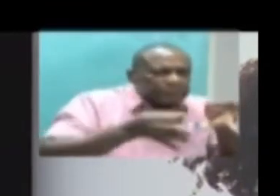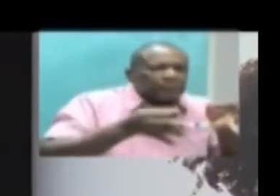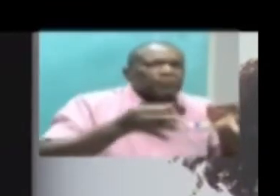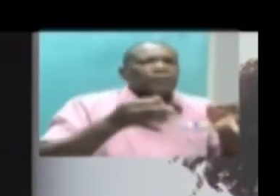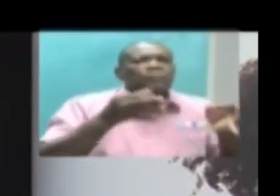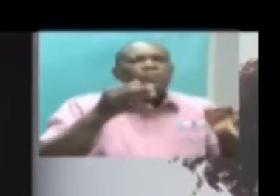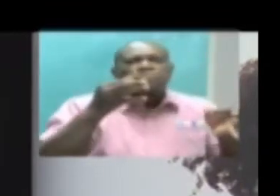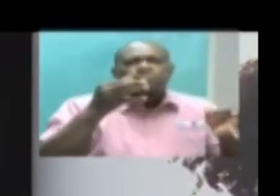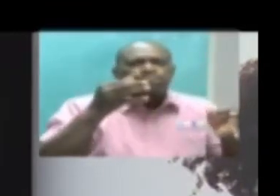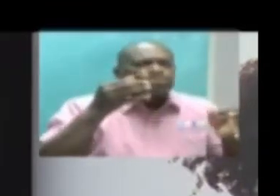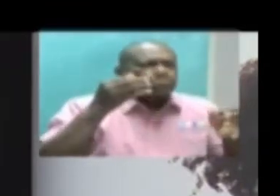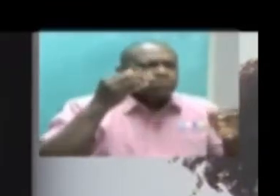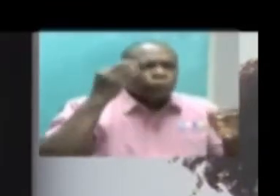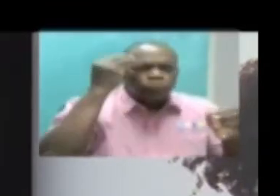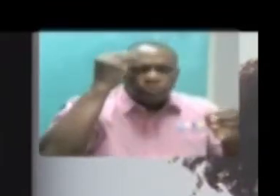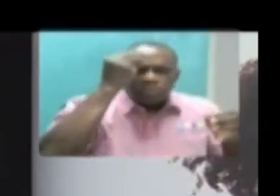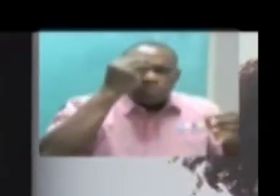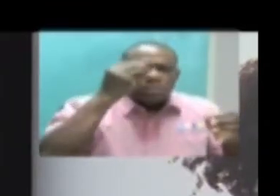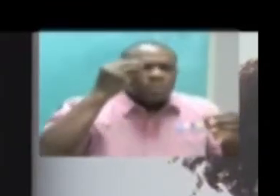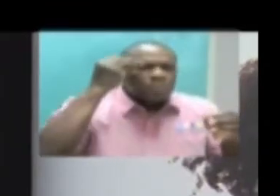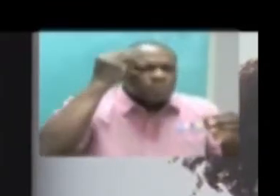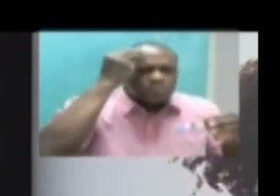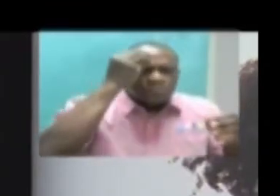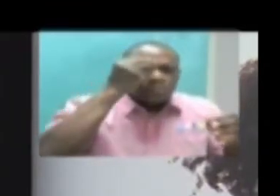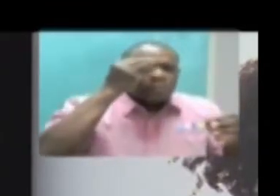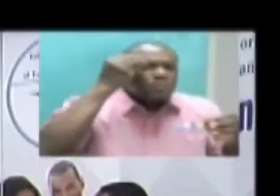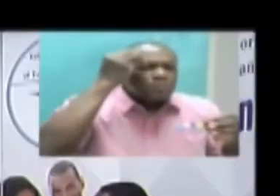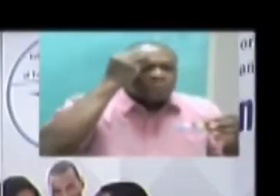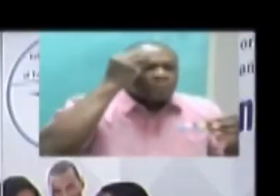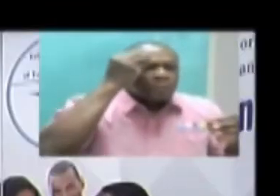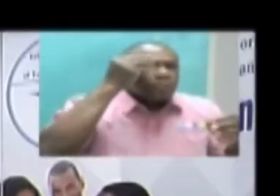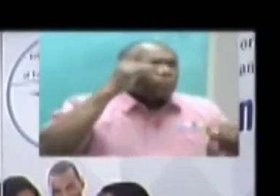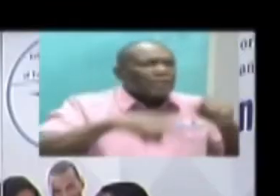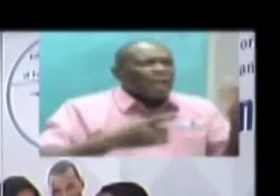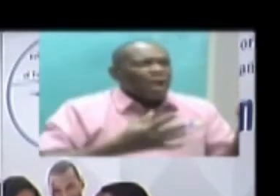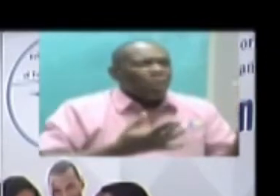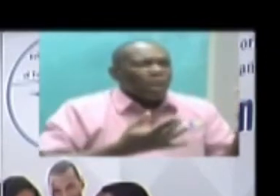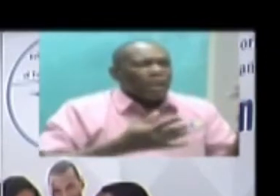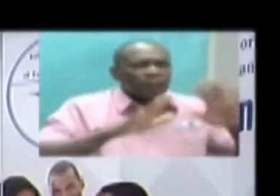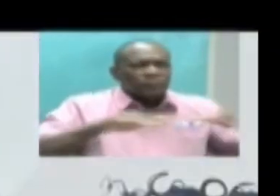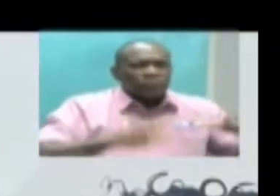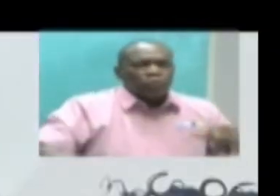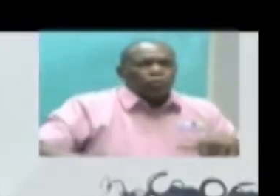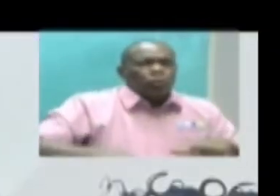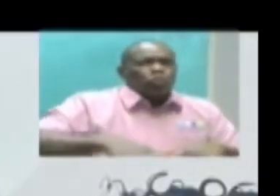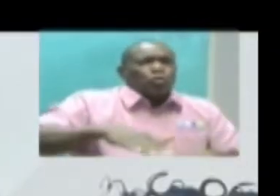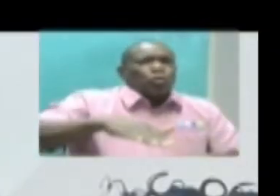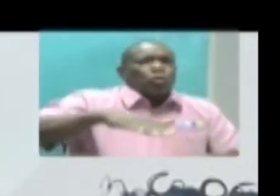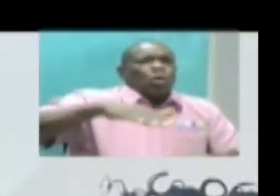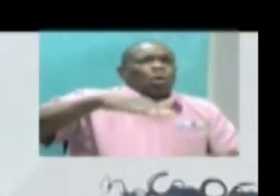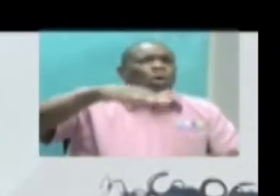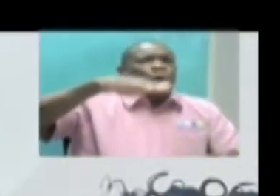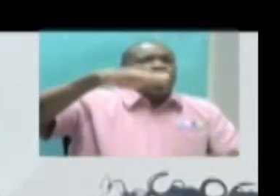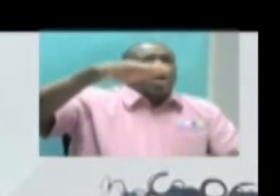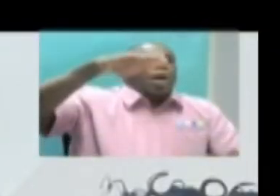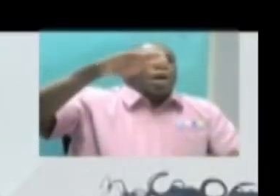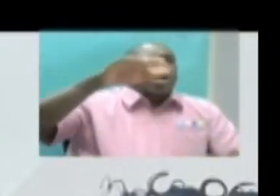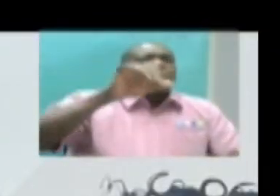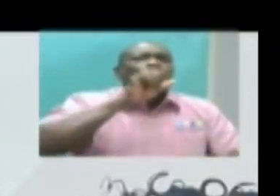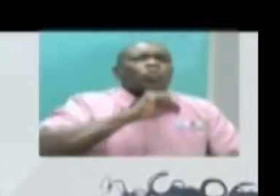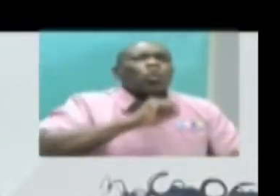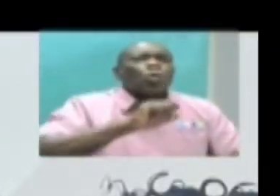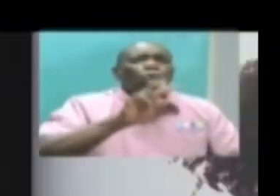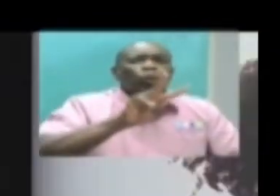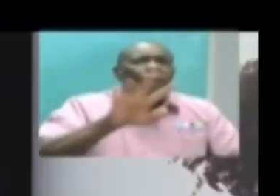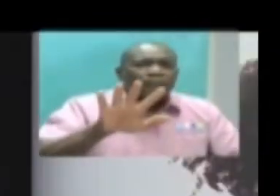not around until they reach about 20, 25. We can't expect these children to protect themselves online. Here's another little fact. The children who don't